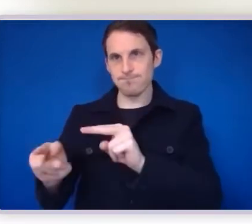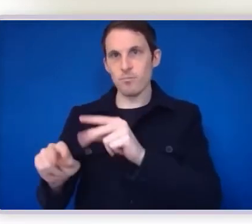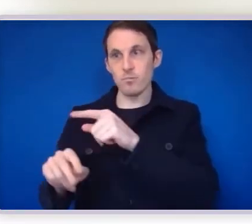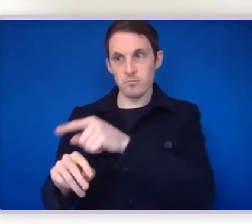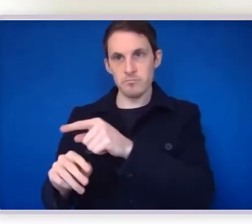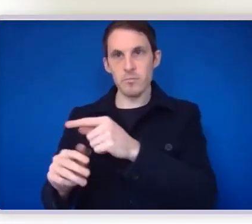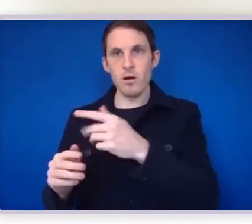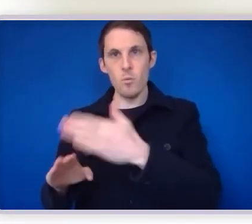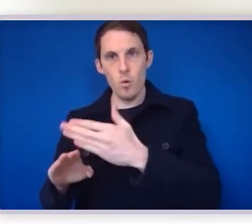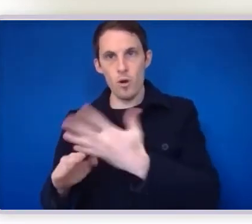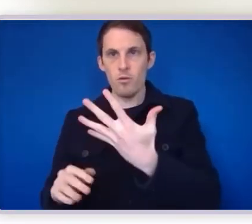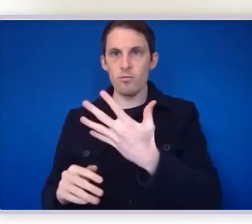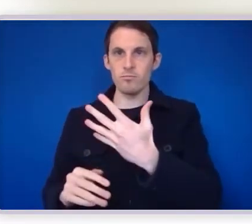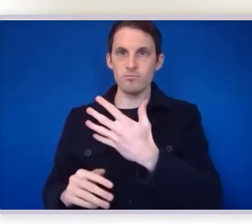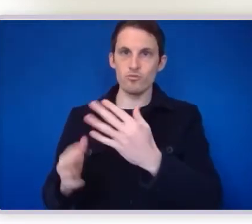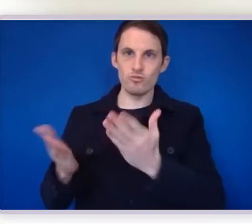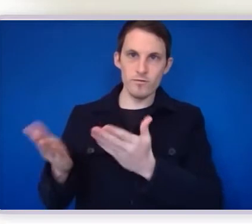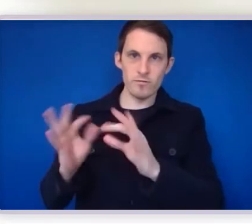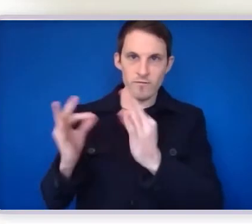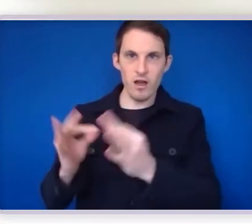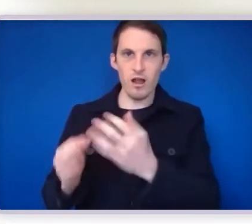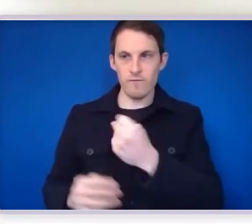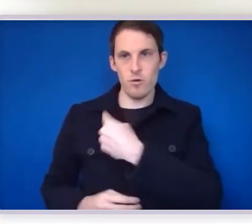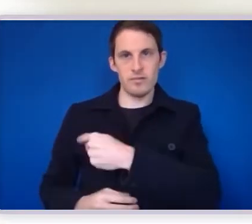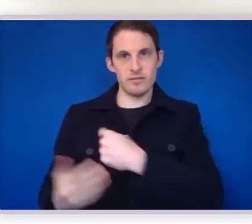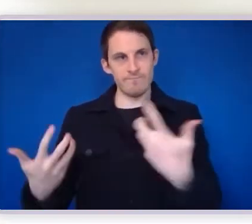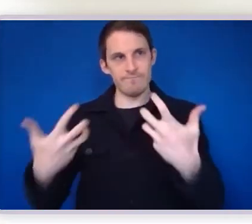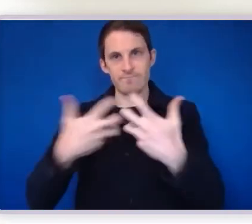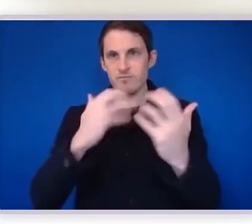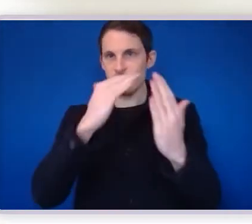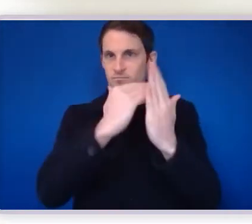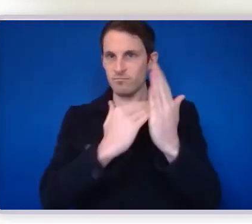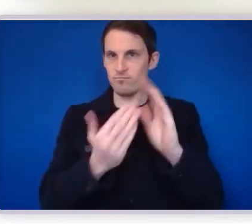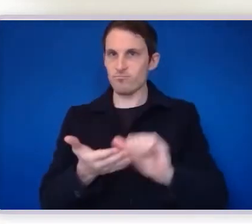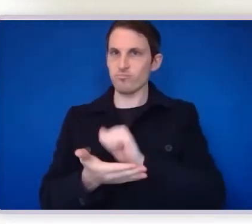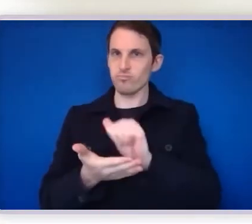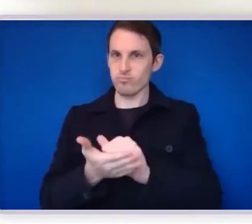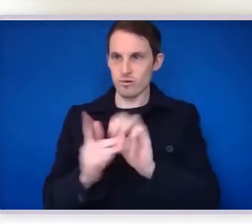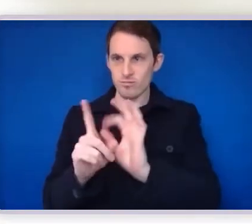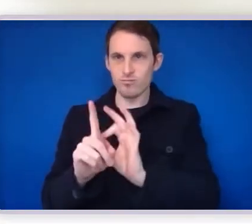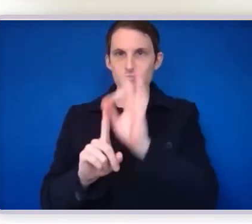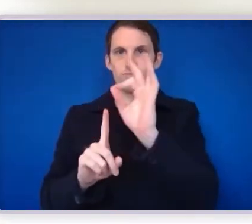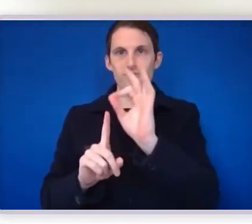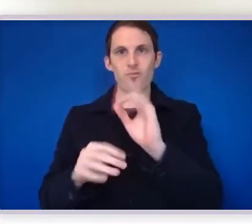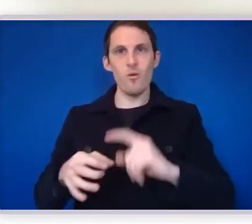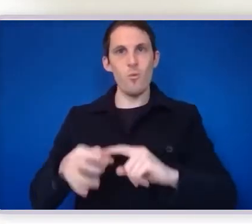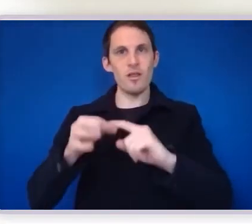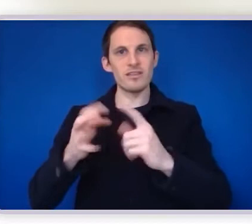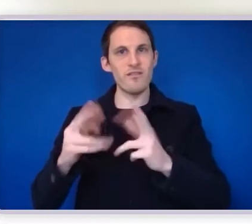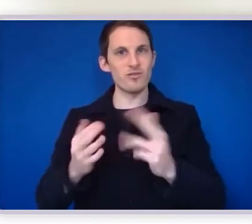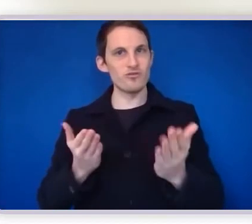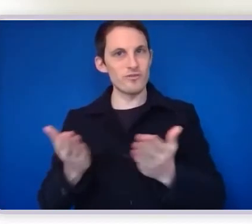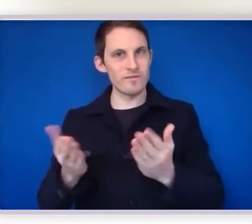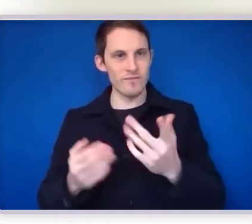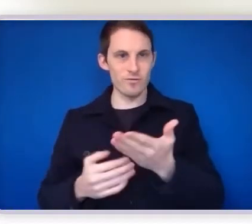and also to gradually improve the quality of services provided for people with